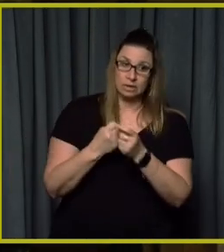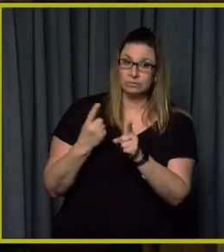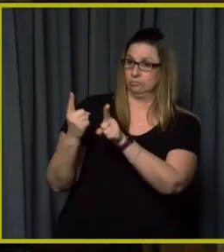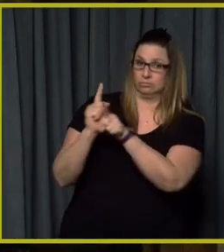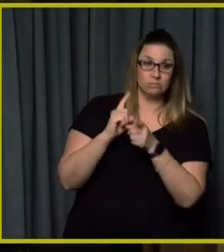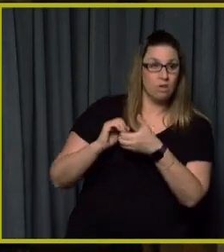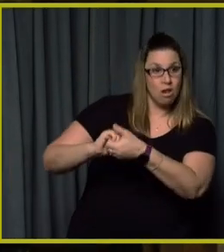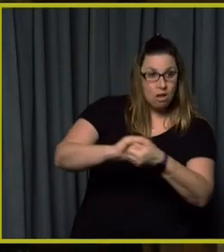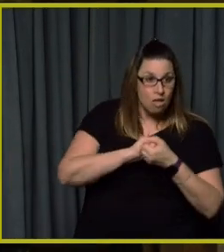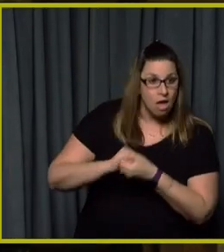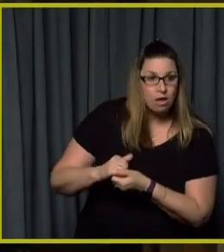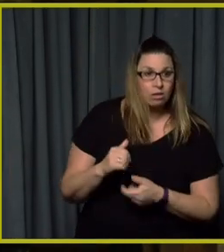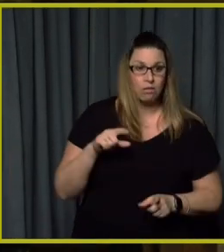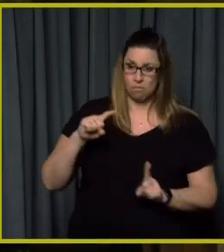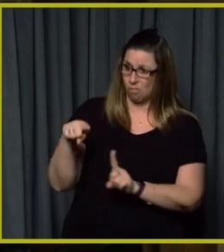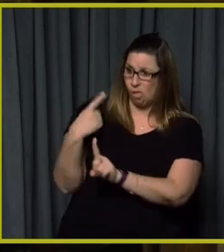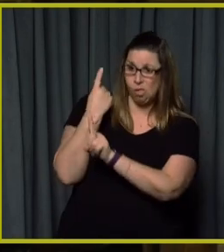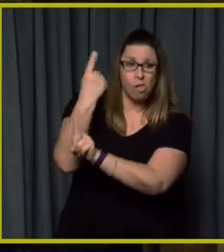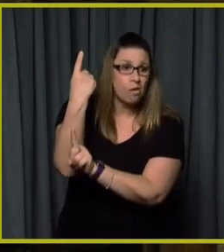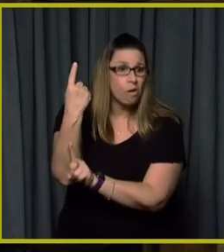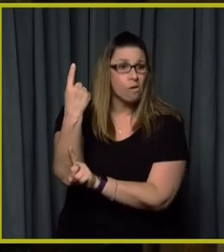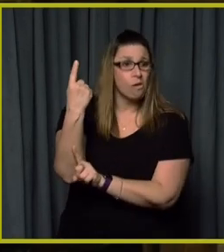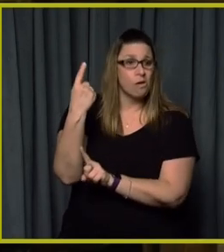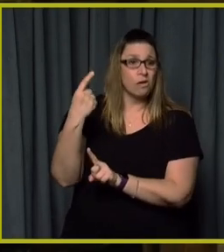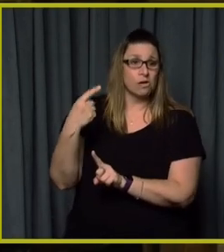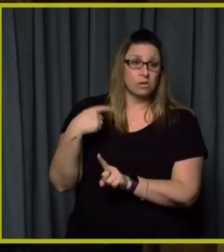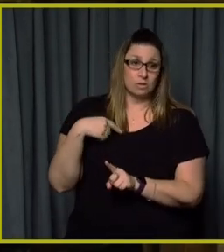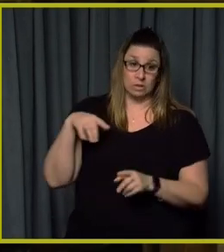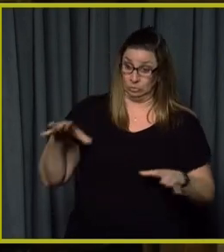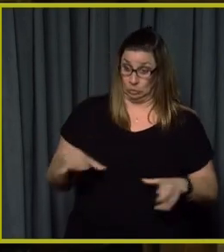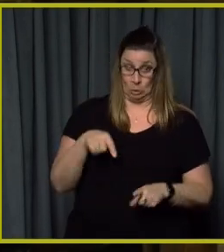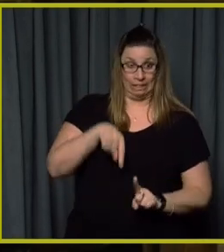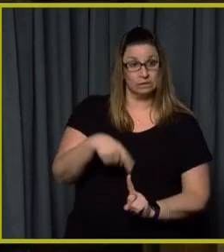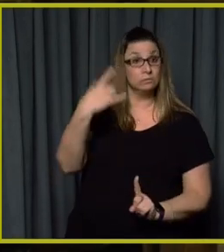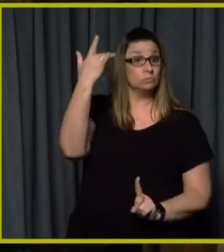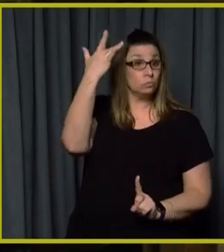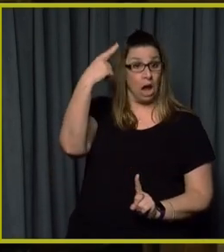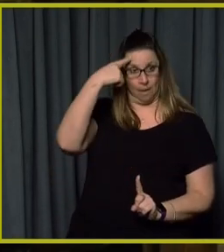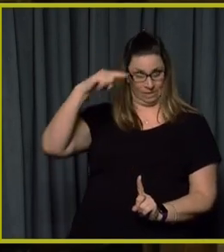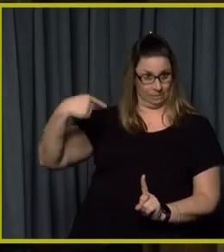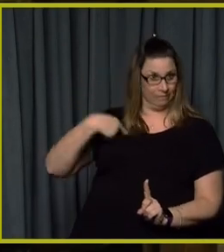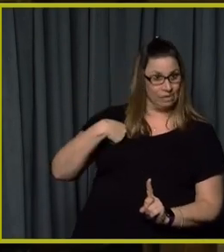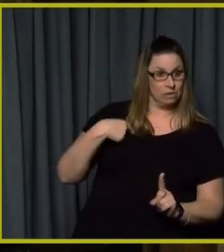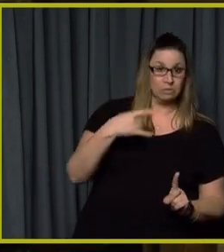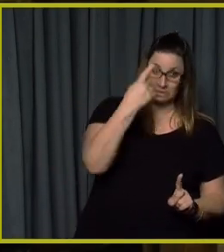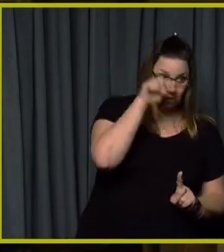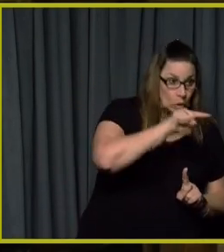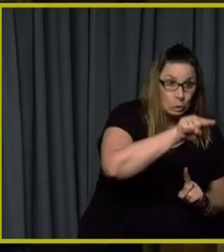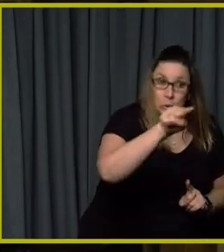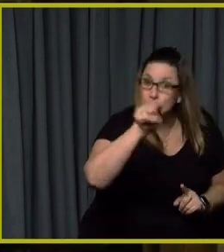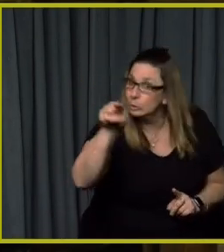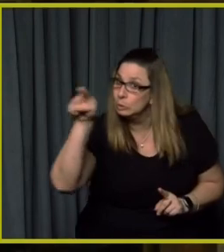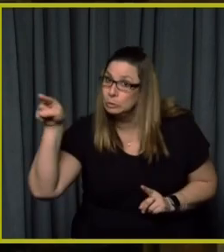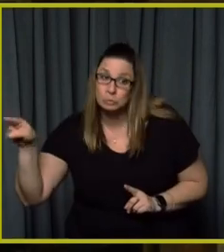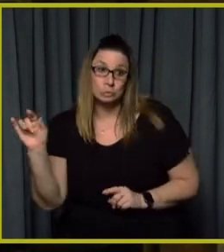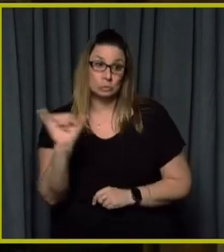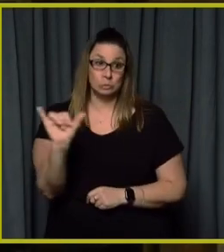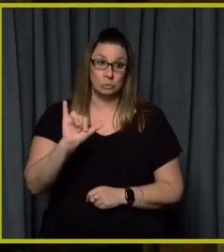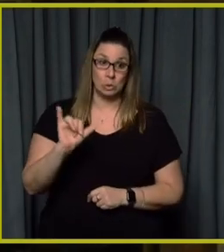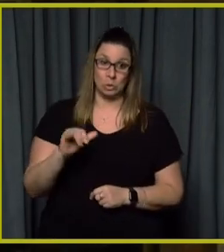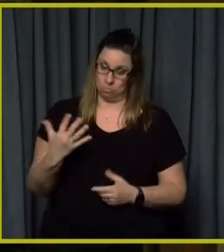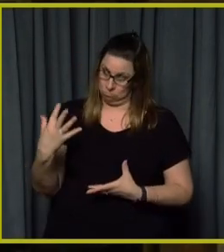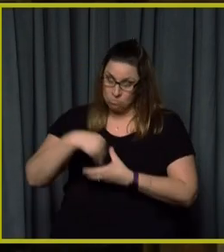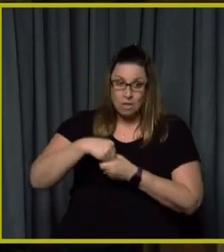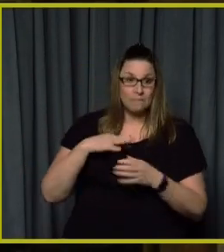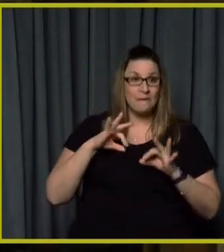And this movement is for me, and this movement is for you, each of us, all of our family members, because no one gets